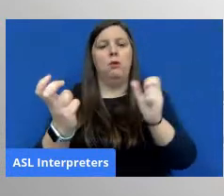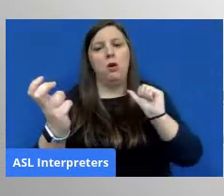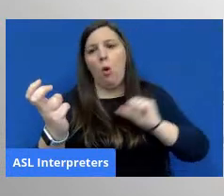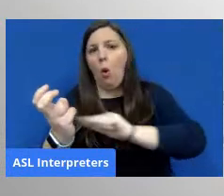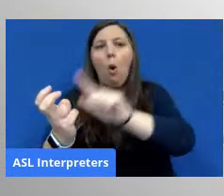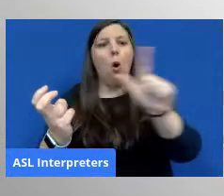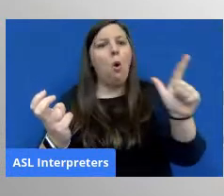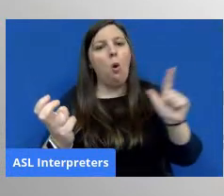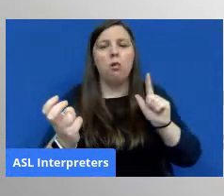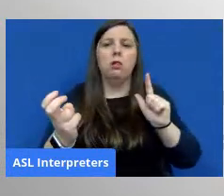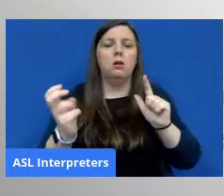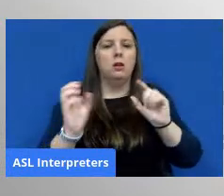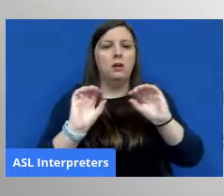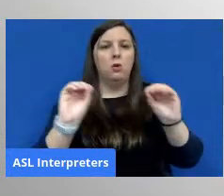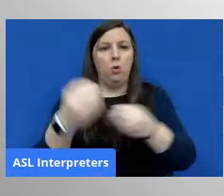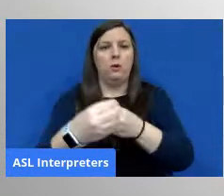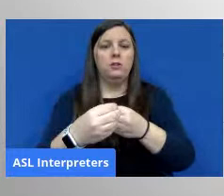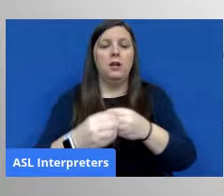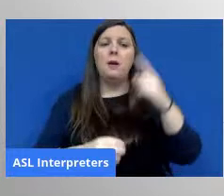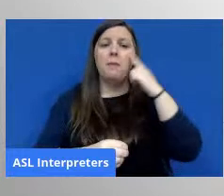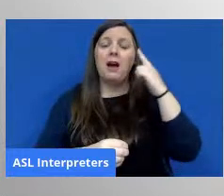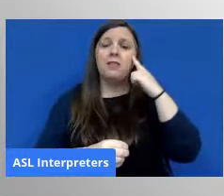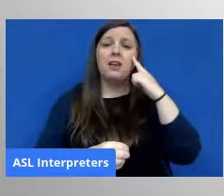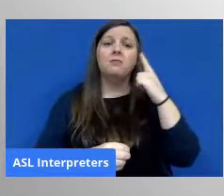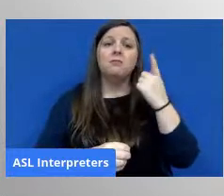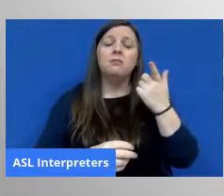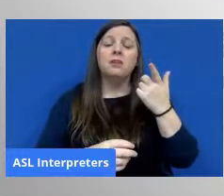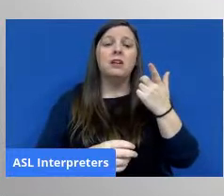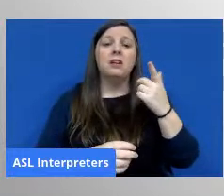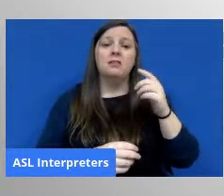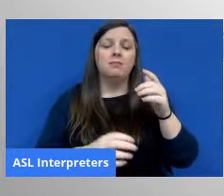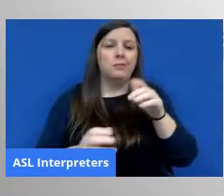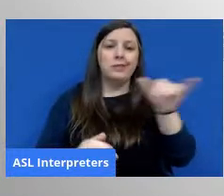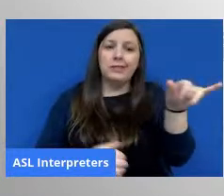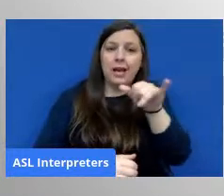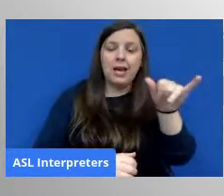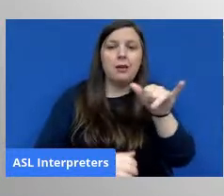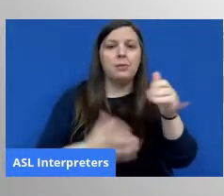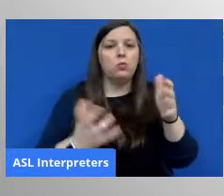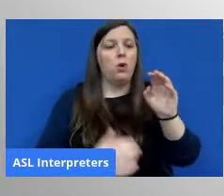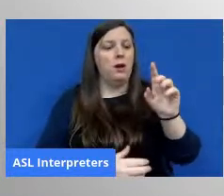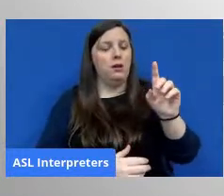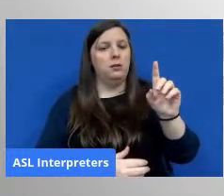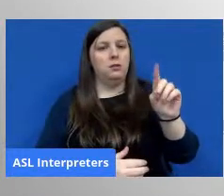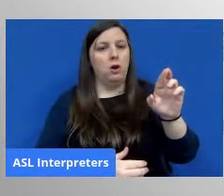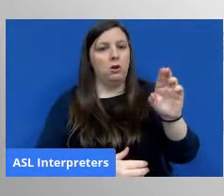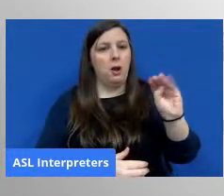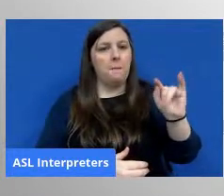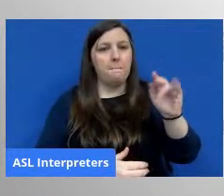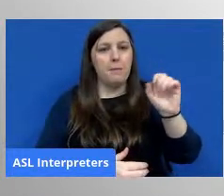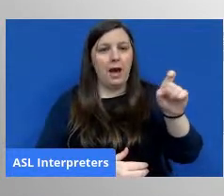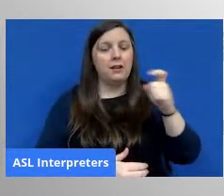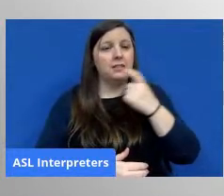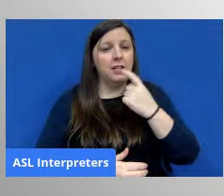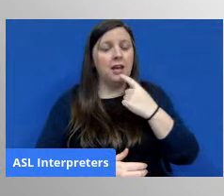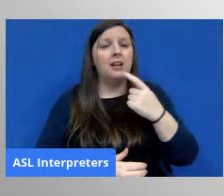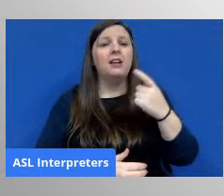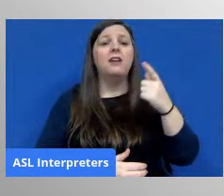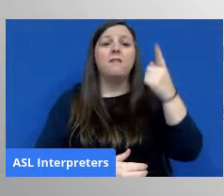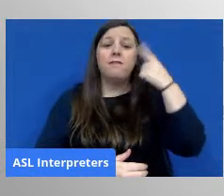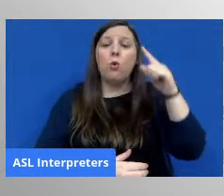that area from having a centralized place, but then also for the district as well as the government to begin to figure out how do they